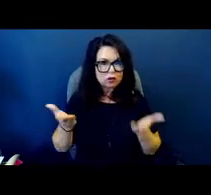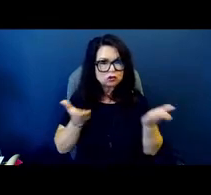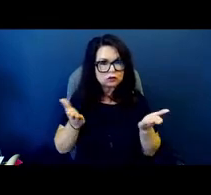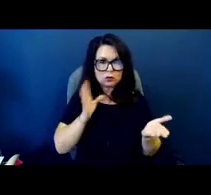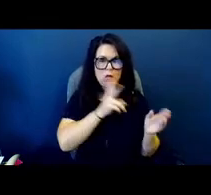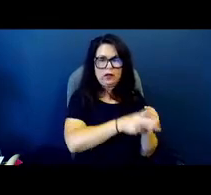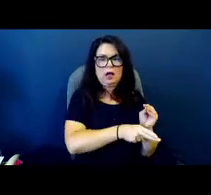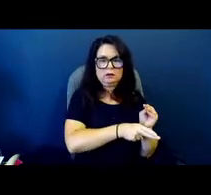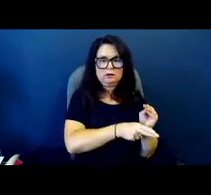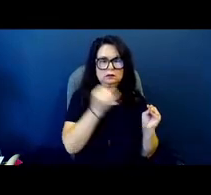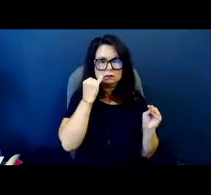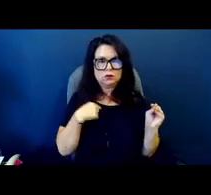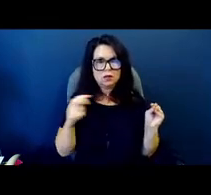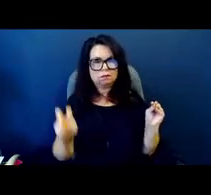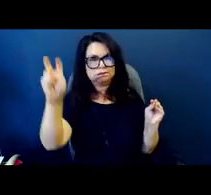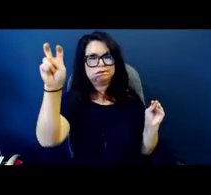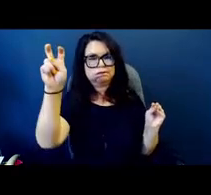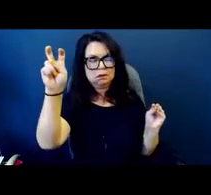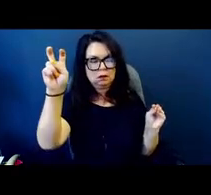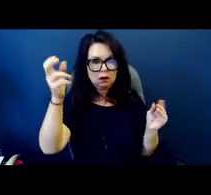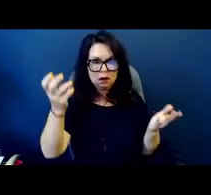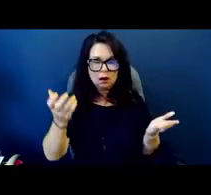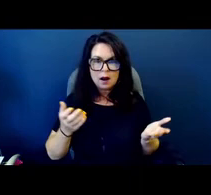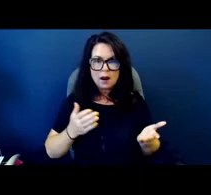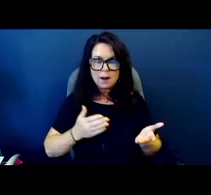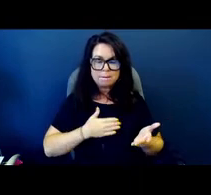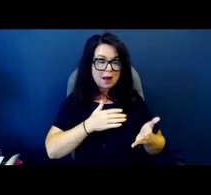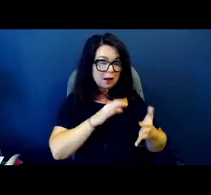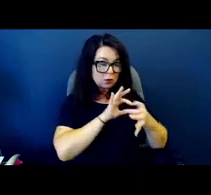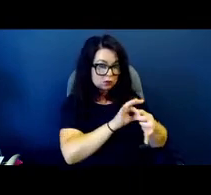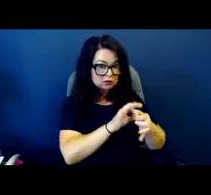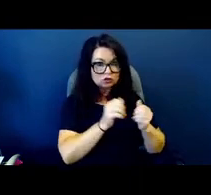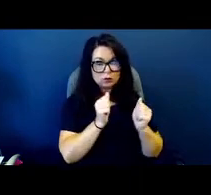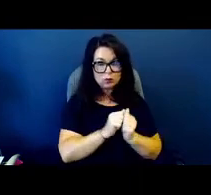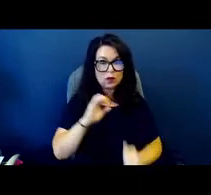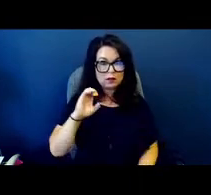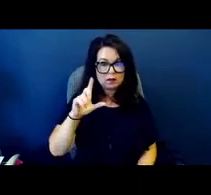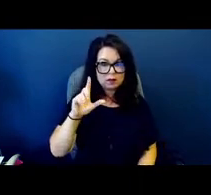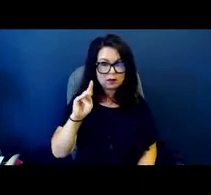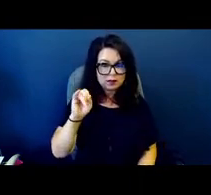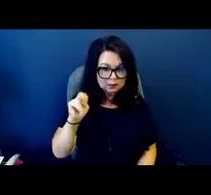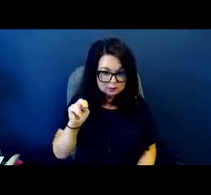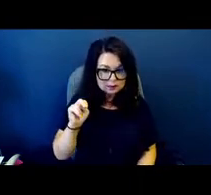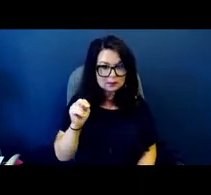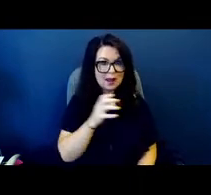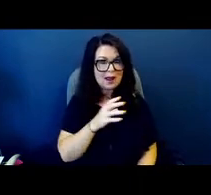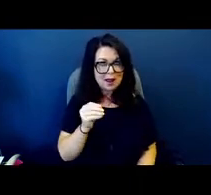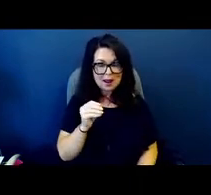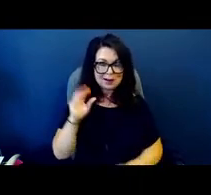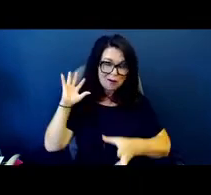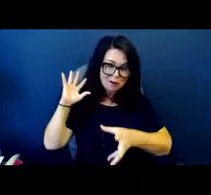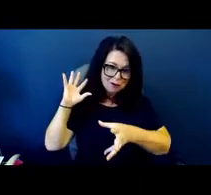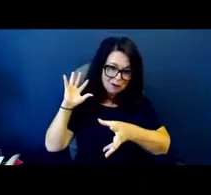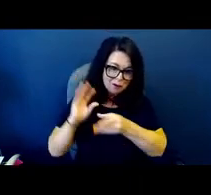my sort of relationship with the Clintons and all of the advocacy that my mom taught me